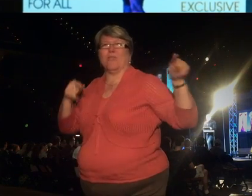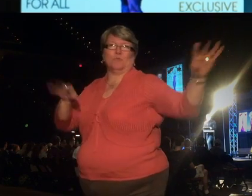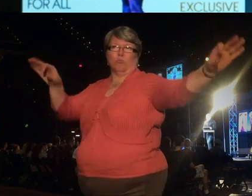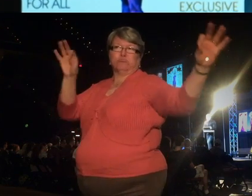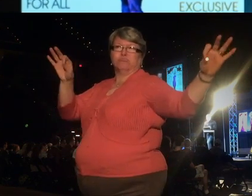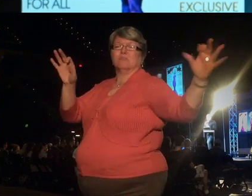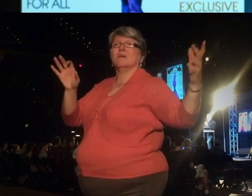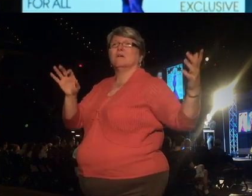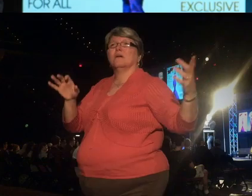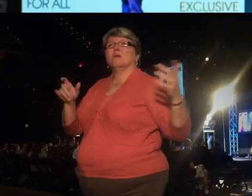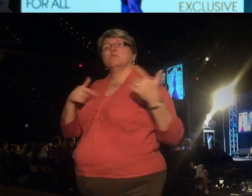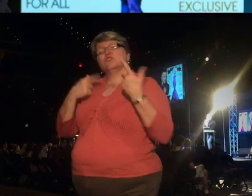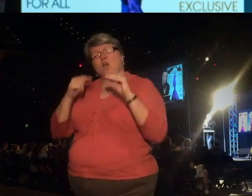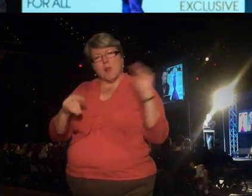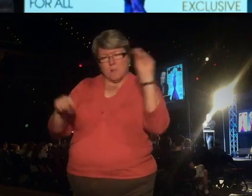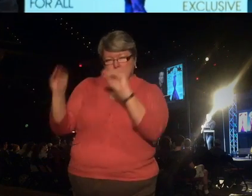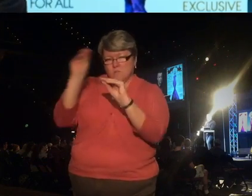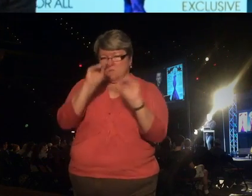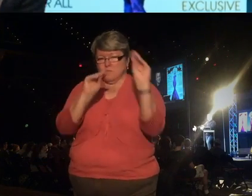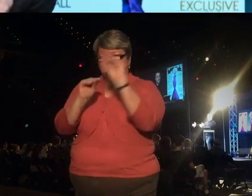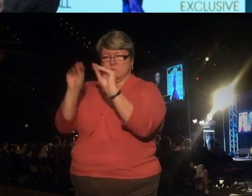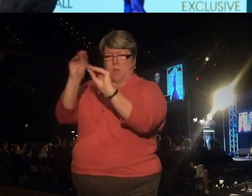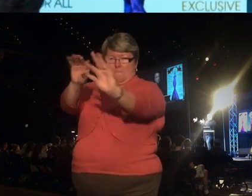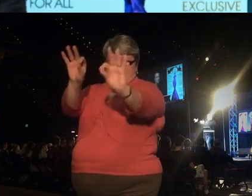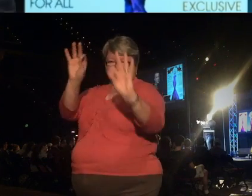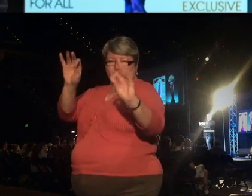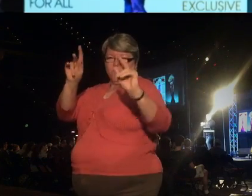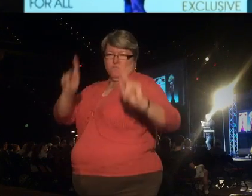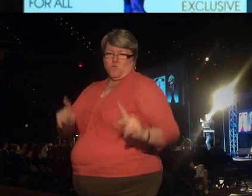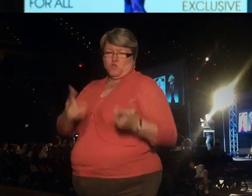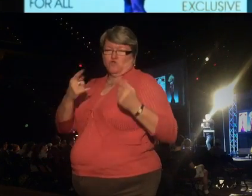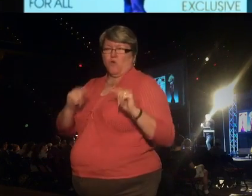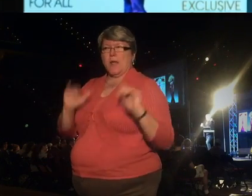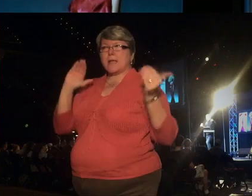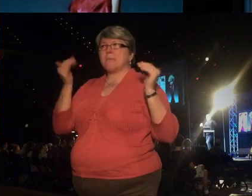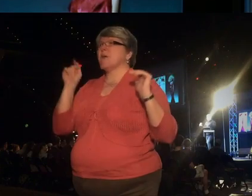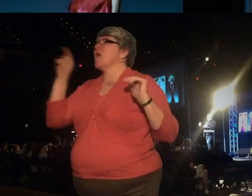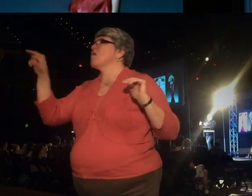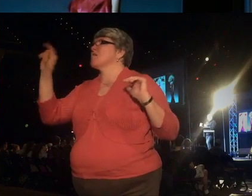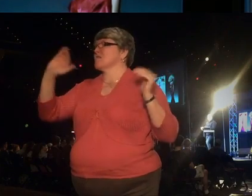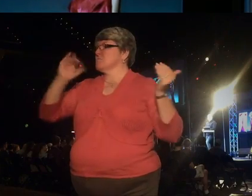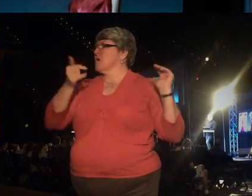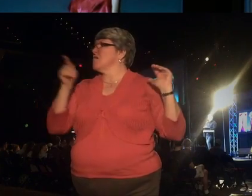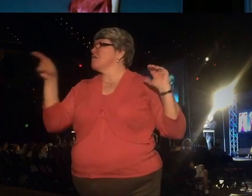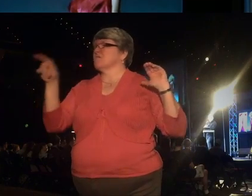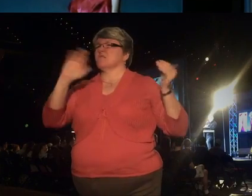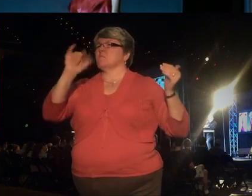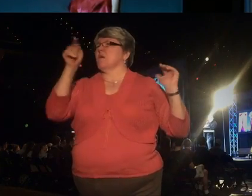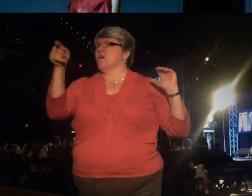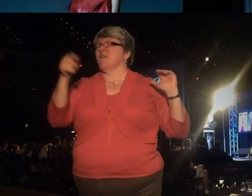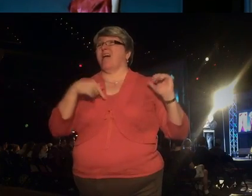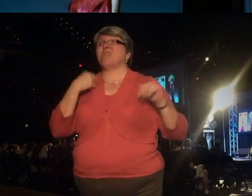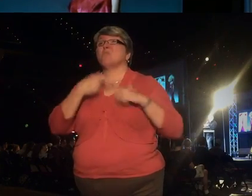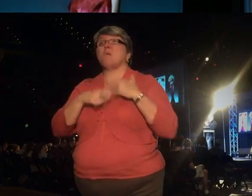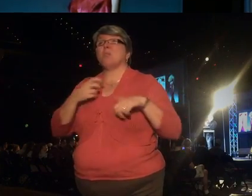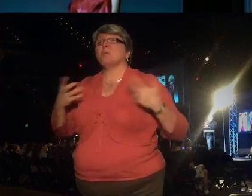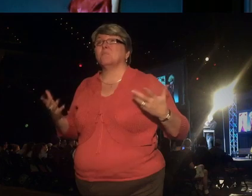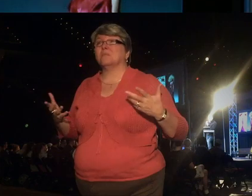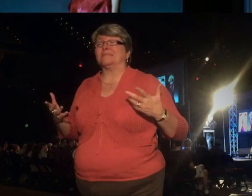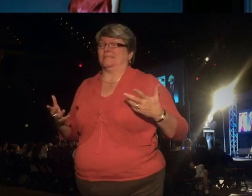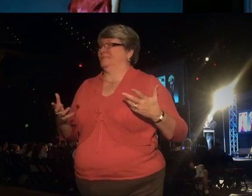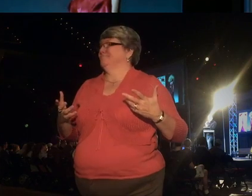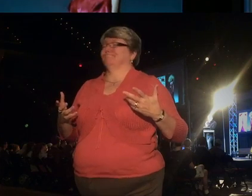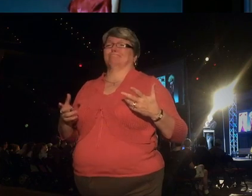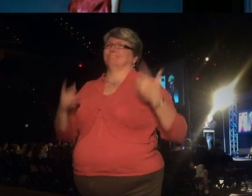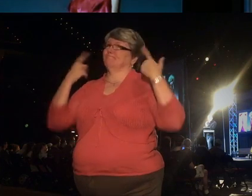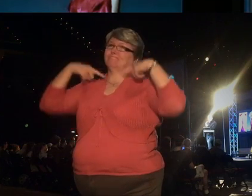other problem when we start assembling in our mind the ideal person and start comparing other people to our ideal, the other problem is it